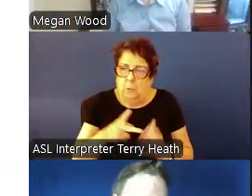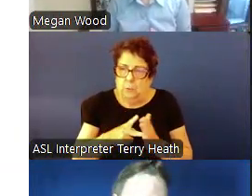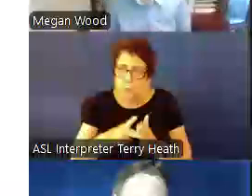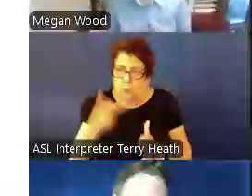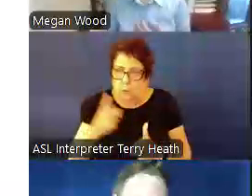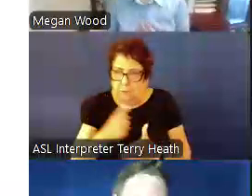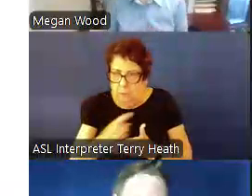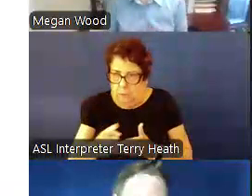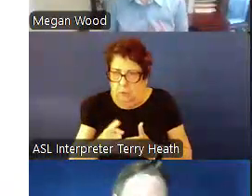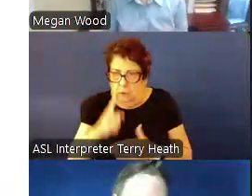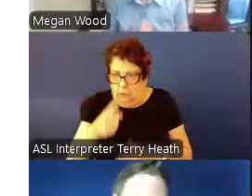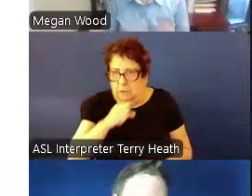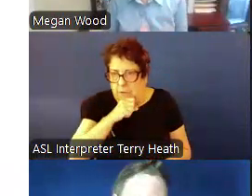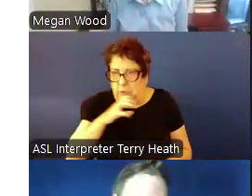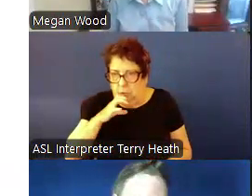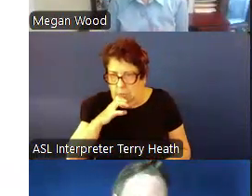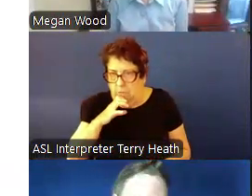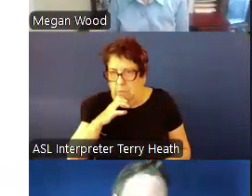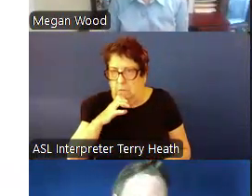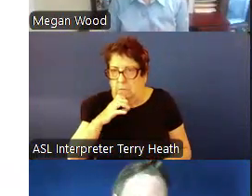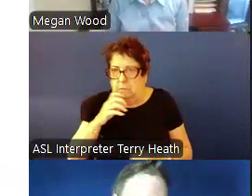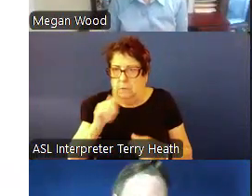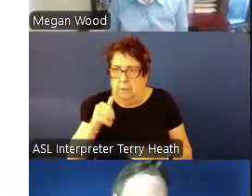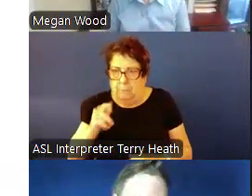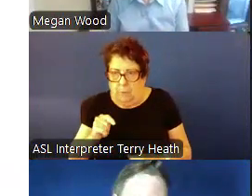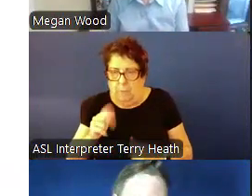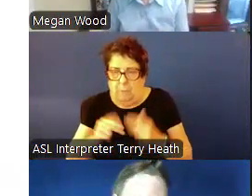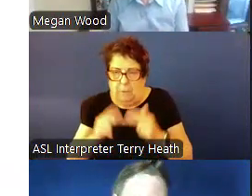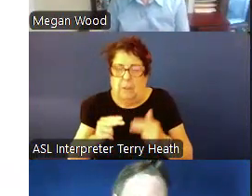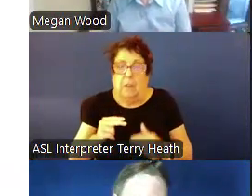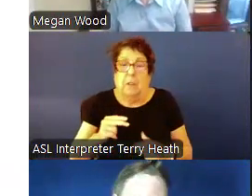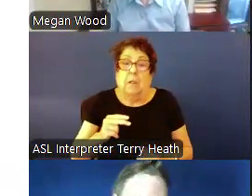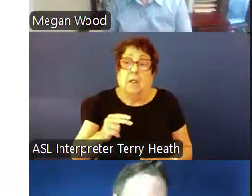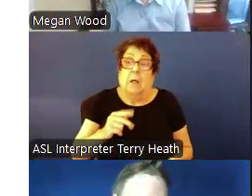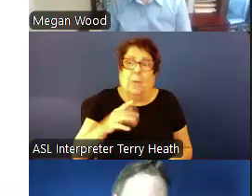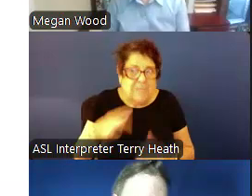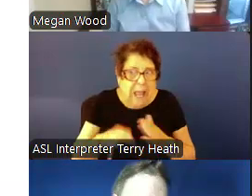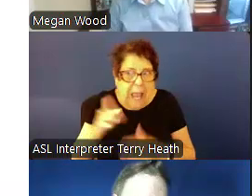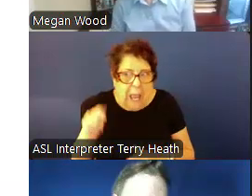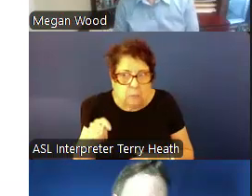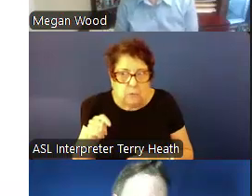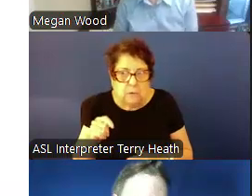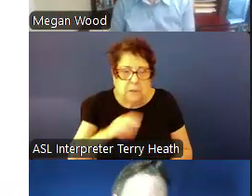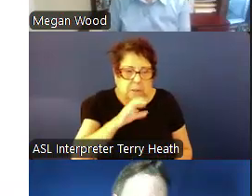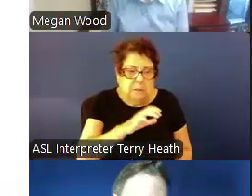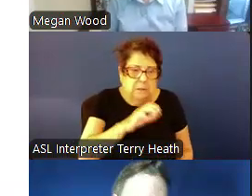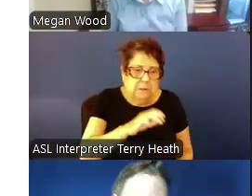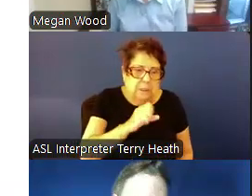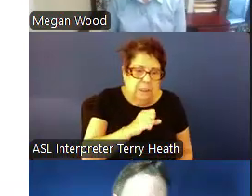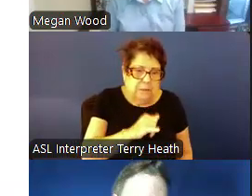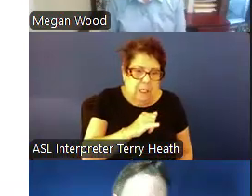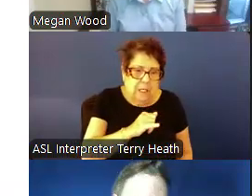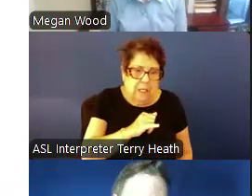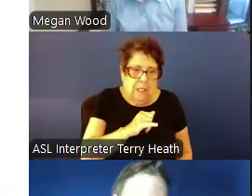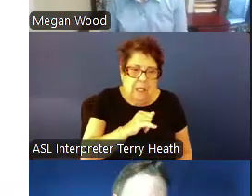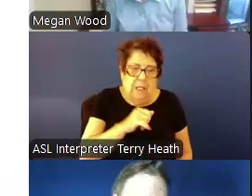originally on the day where we didn't overlap on the same day, but we found out that CCSI's senior information specialist was there on a different